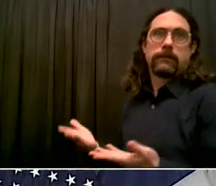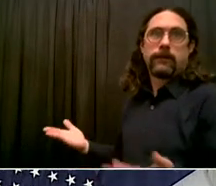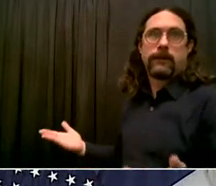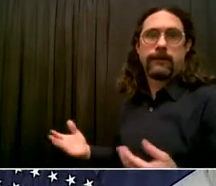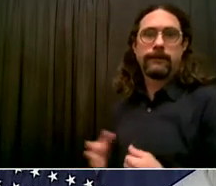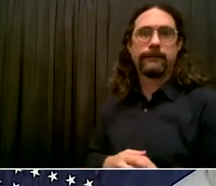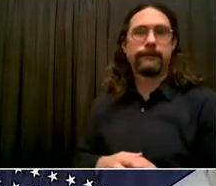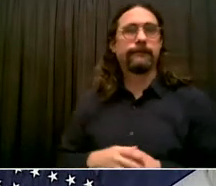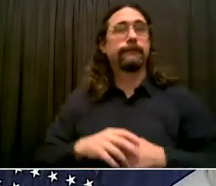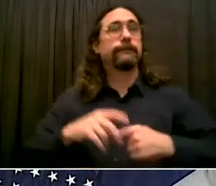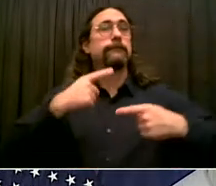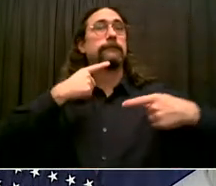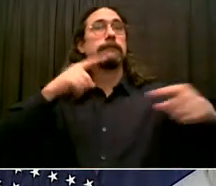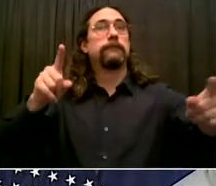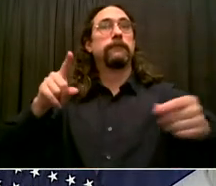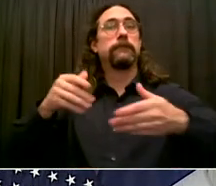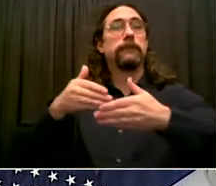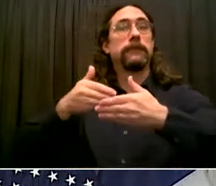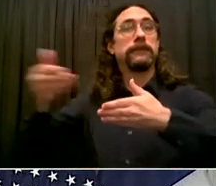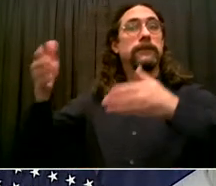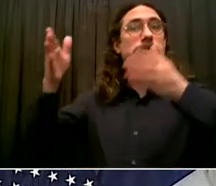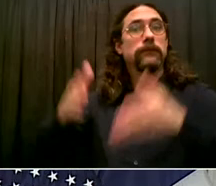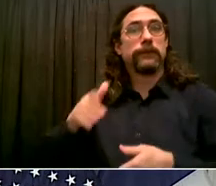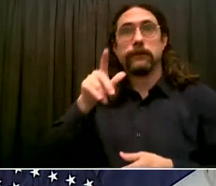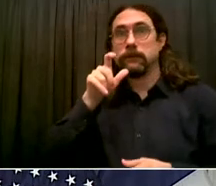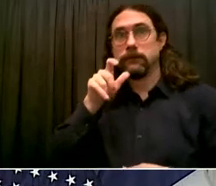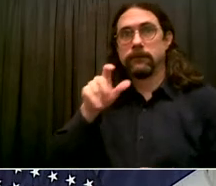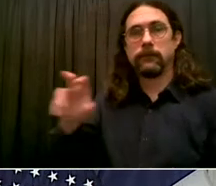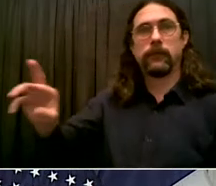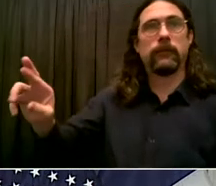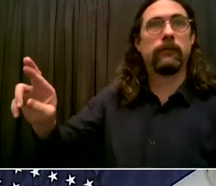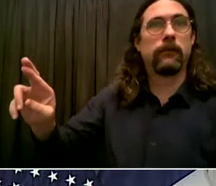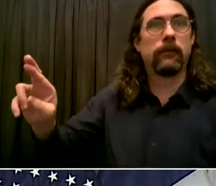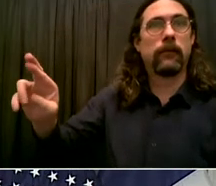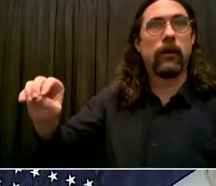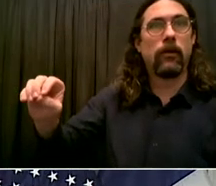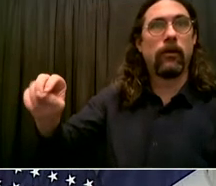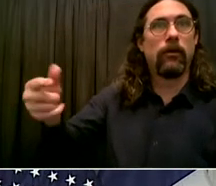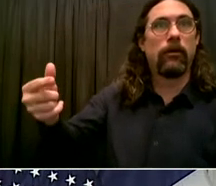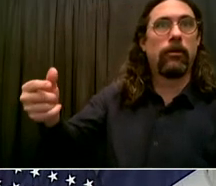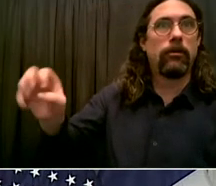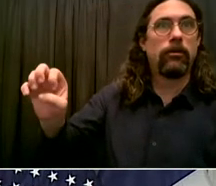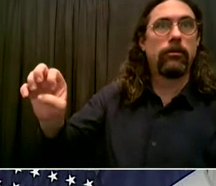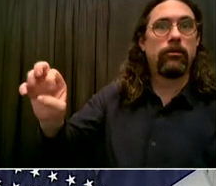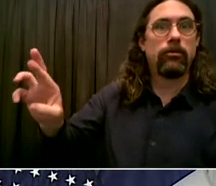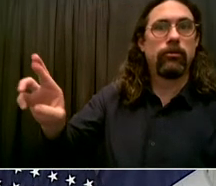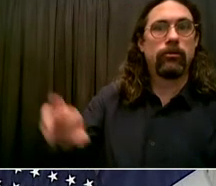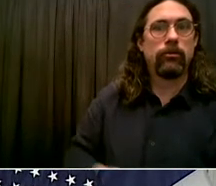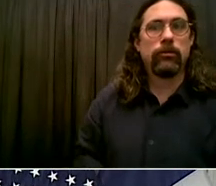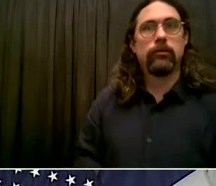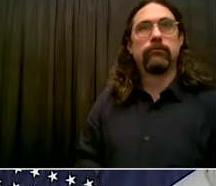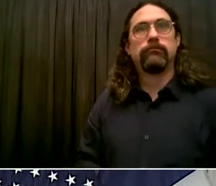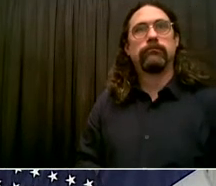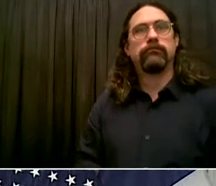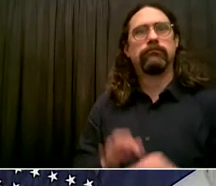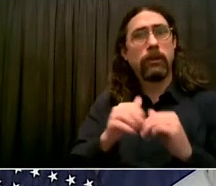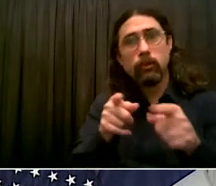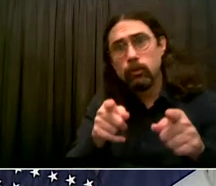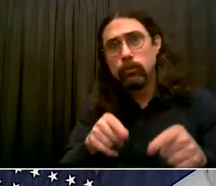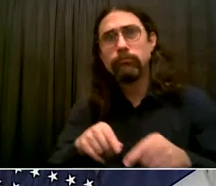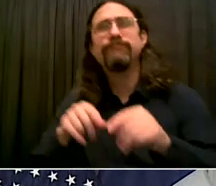two questions involving the vaccine. One of them is the controversial issue of vaccine